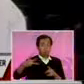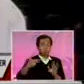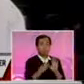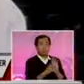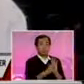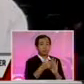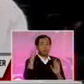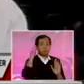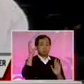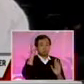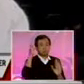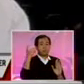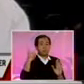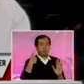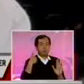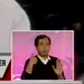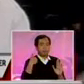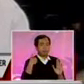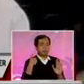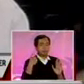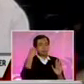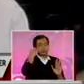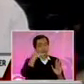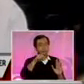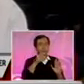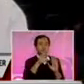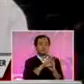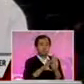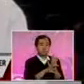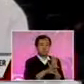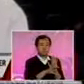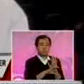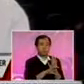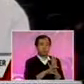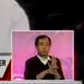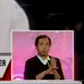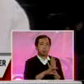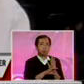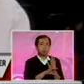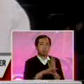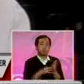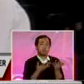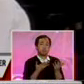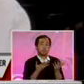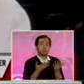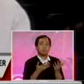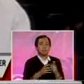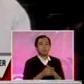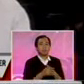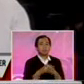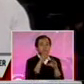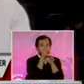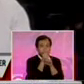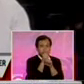Corona committed culpable violation of the Constitution and or betrayal of public trust when he failed to include this